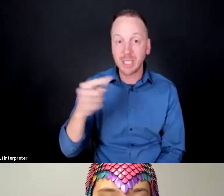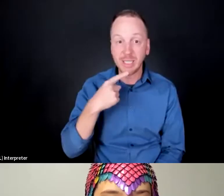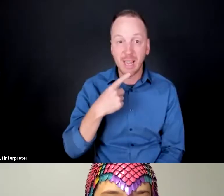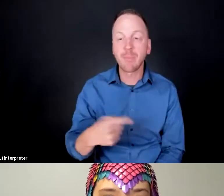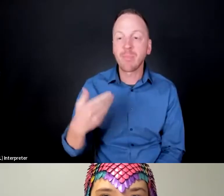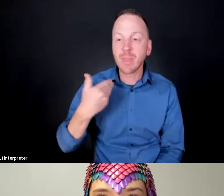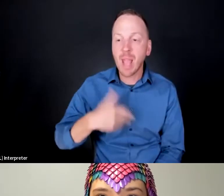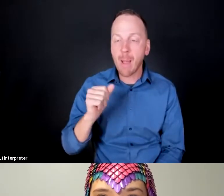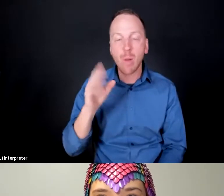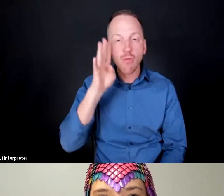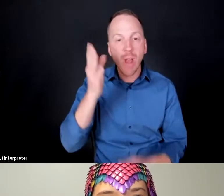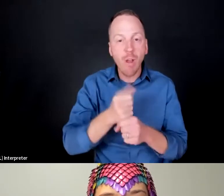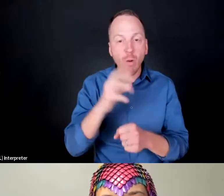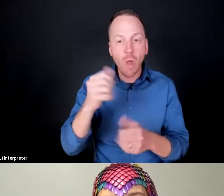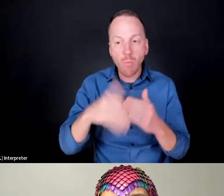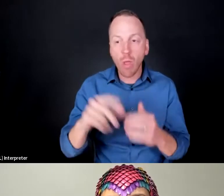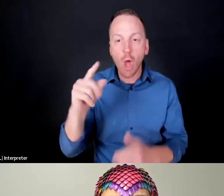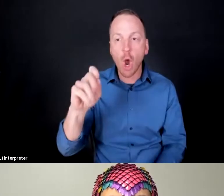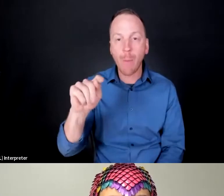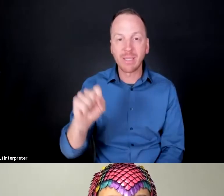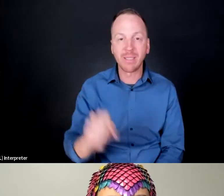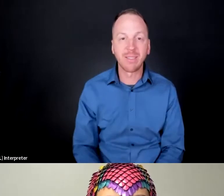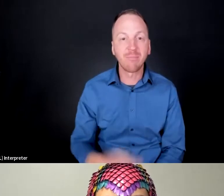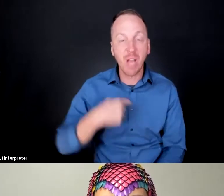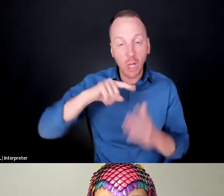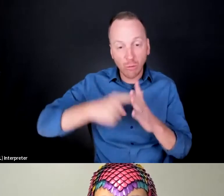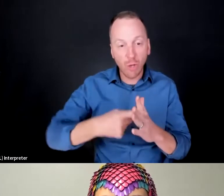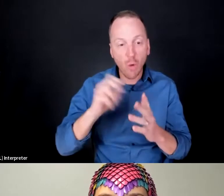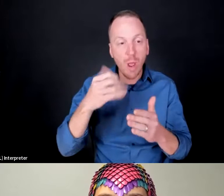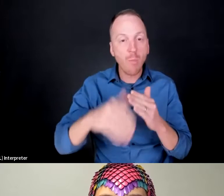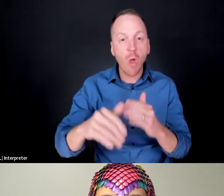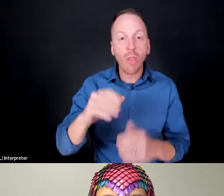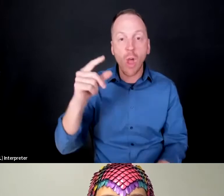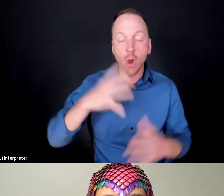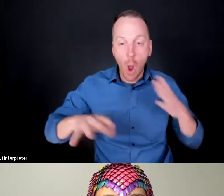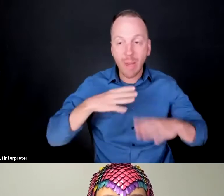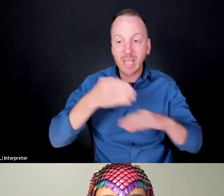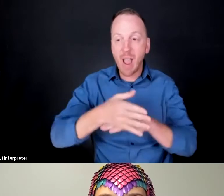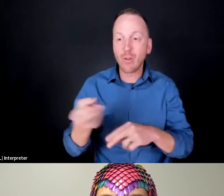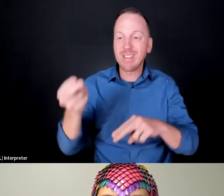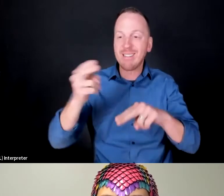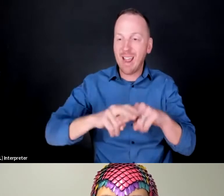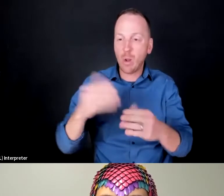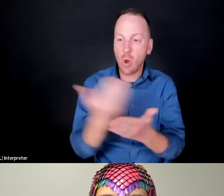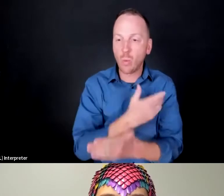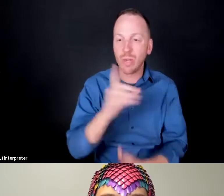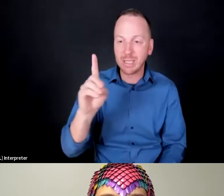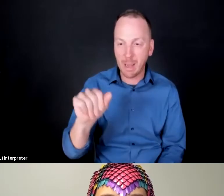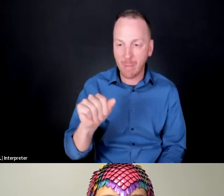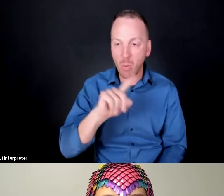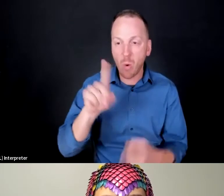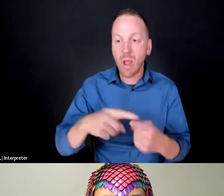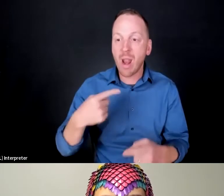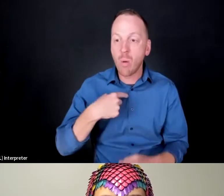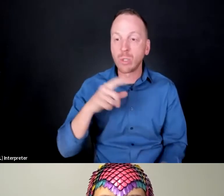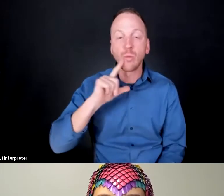I am the creator of Rebirth Garments. I started Rebirth Garments after gaining a new disability when I